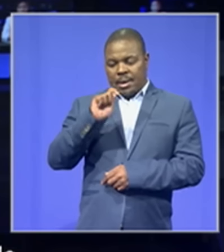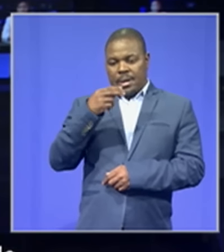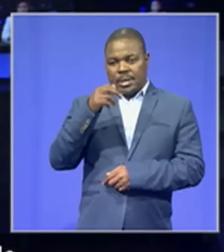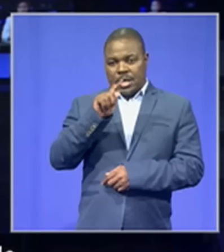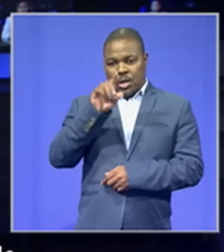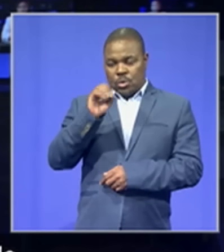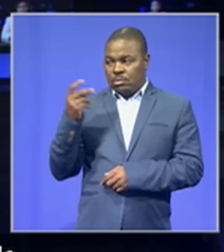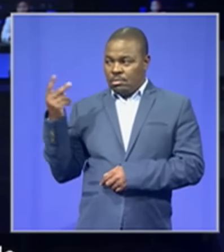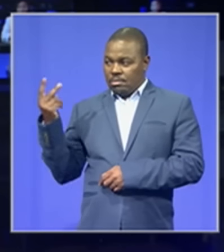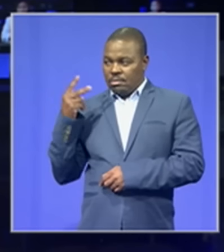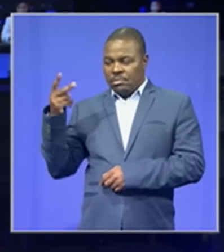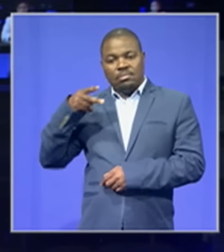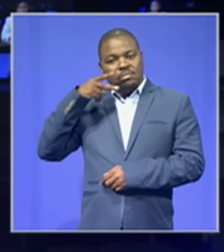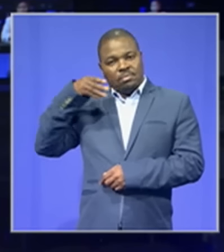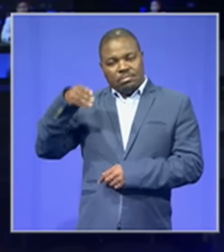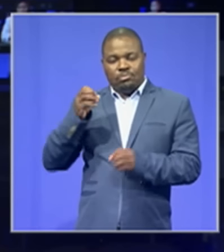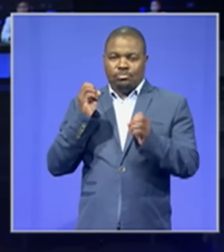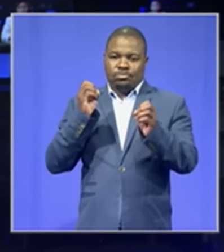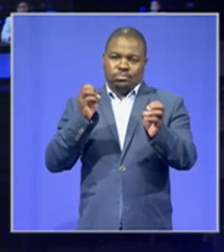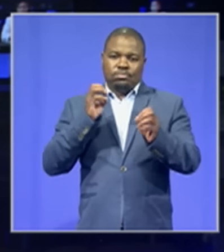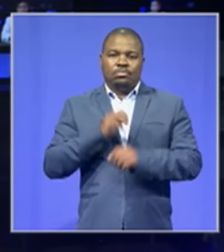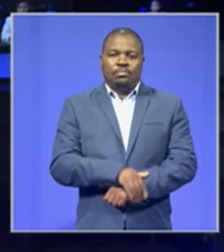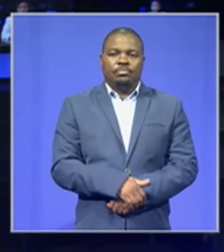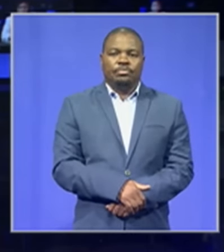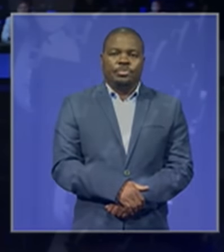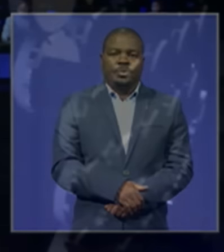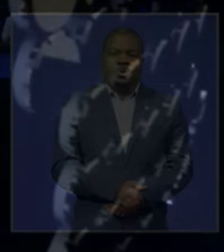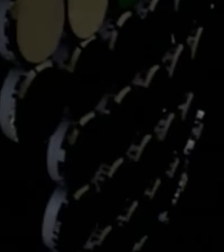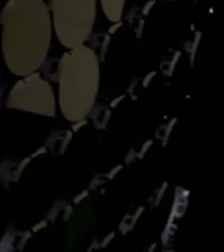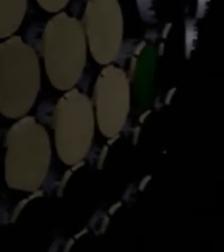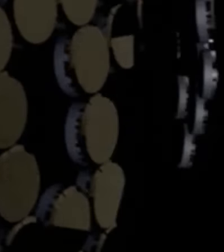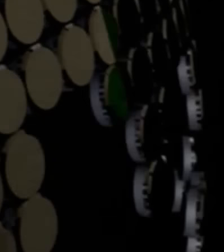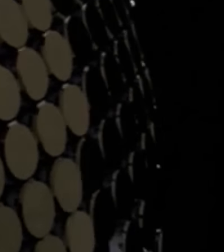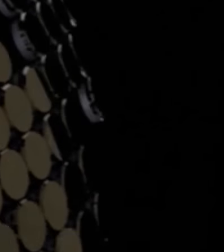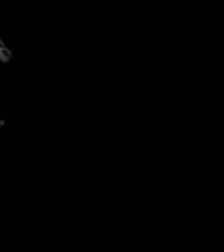ke tla di hatsa le mosebetsi mmoho leng Augustine Letlalo.